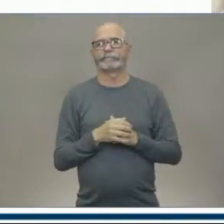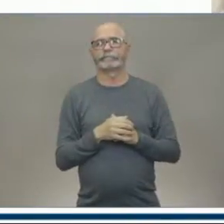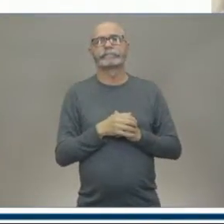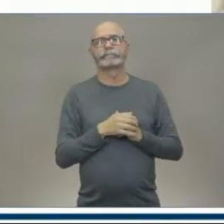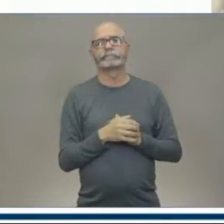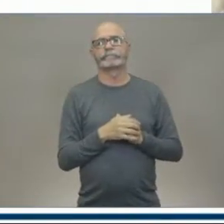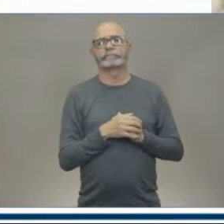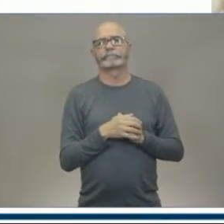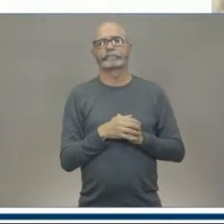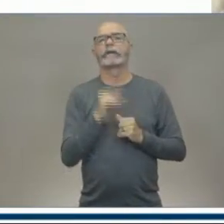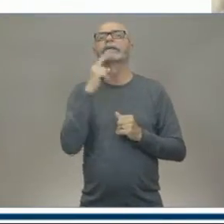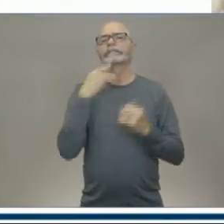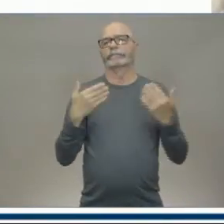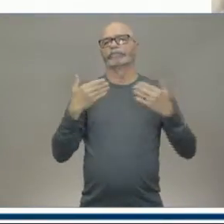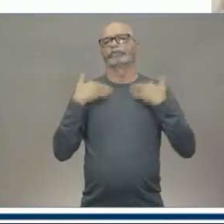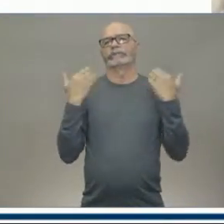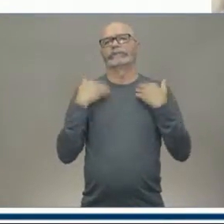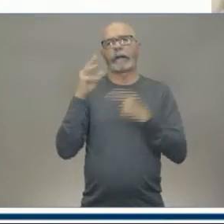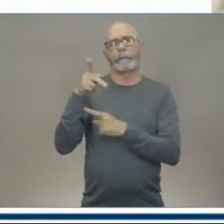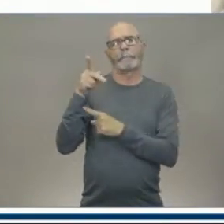Andrew.